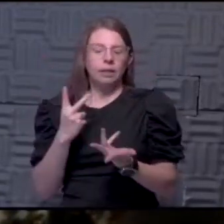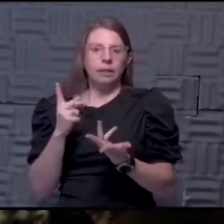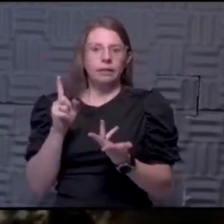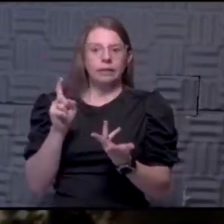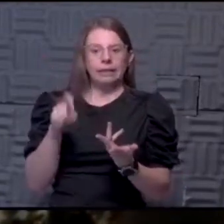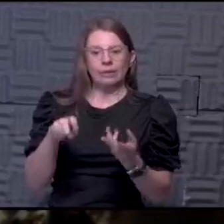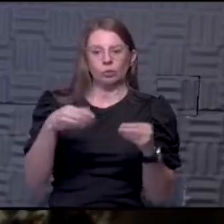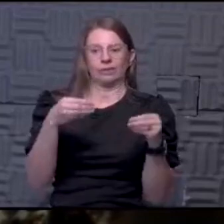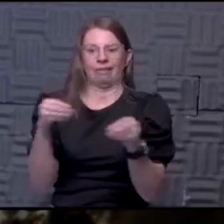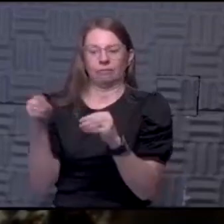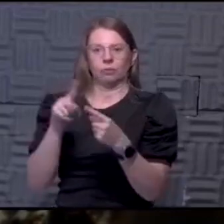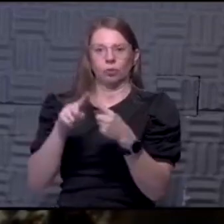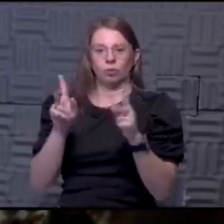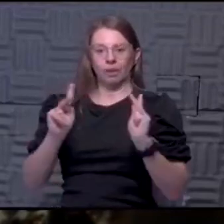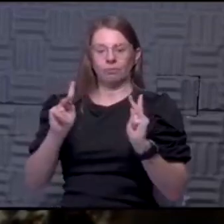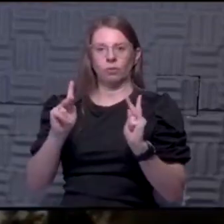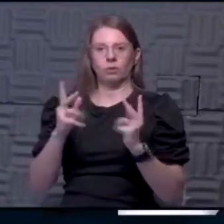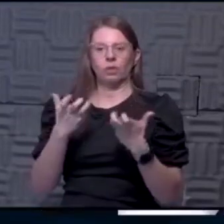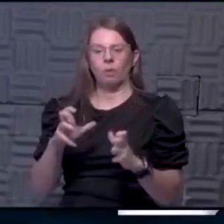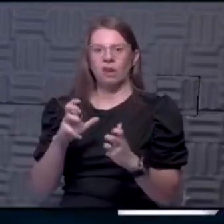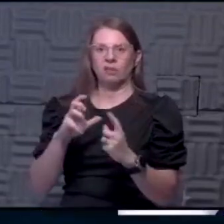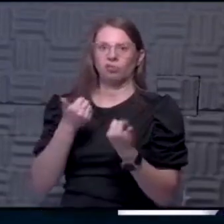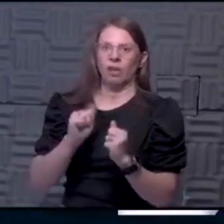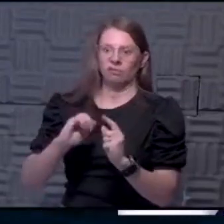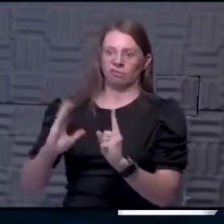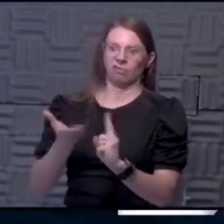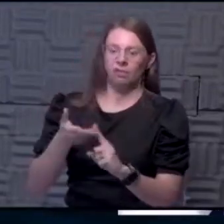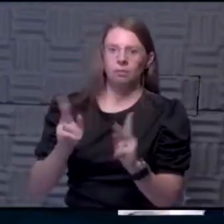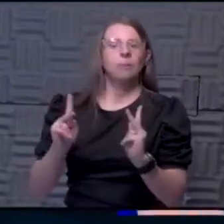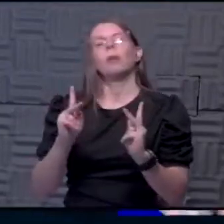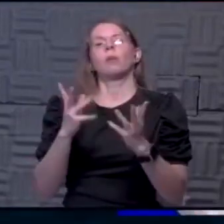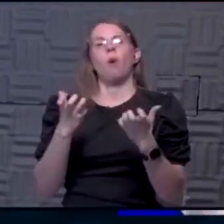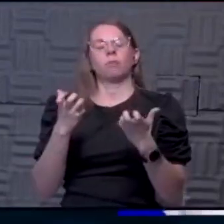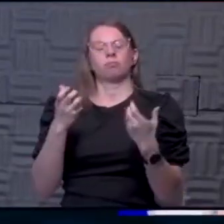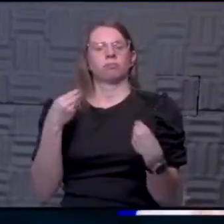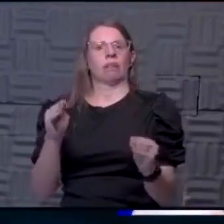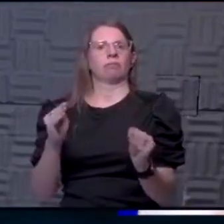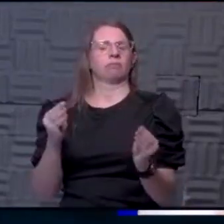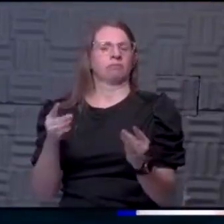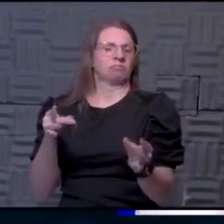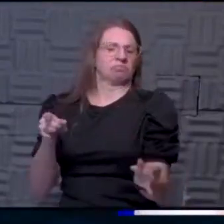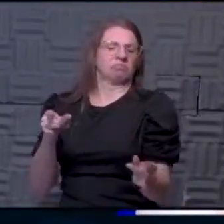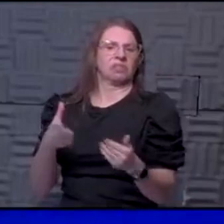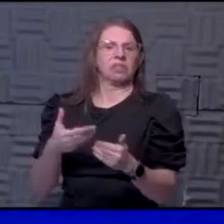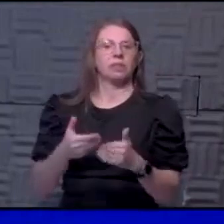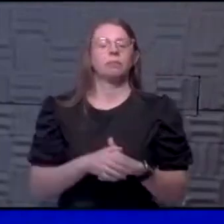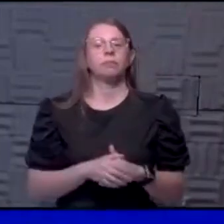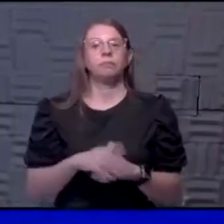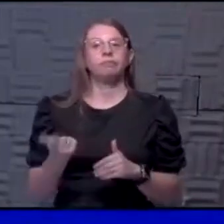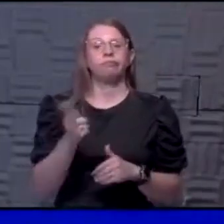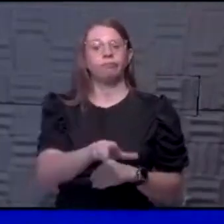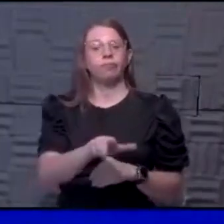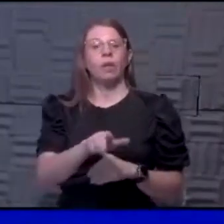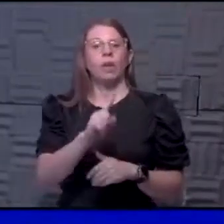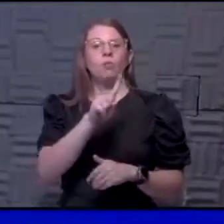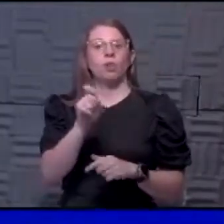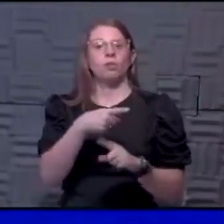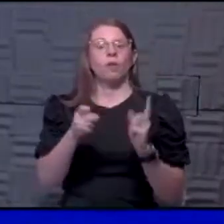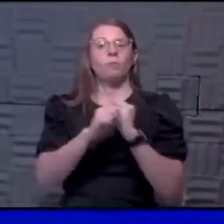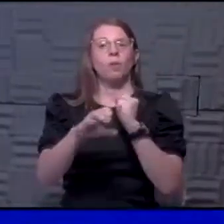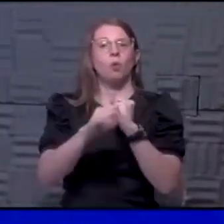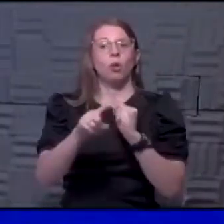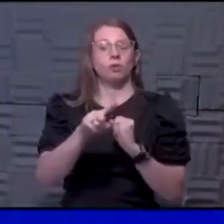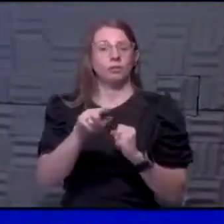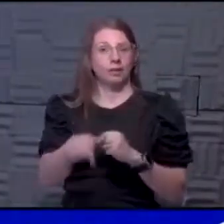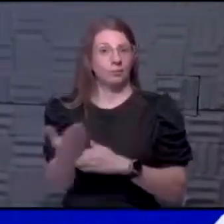to people. We want to make sure that it's a good one. Yeah, for sure. Well, let's turn real quickly. We know there's going to be some questions from reporters. I'm going to bet